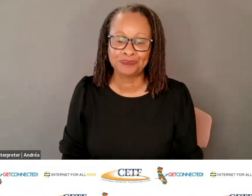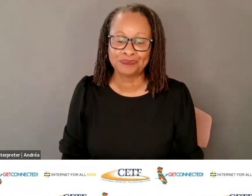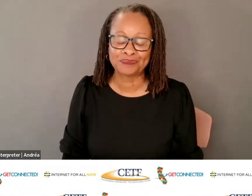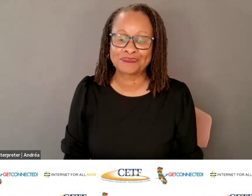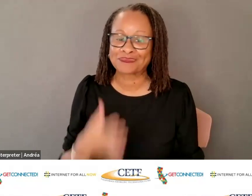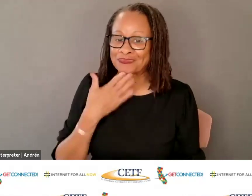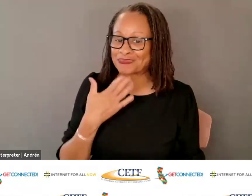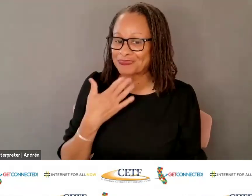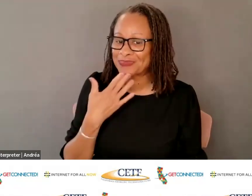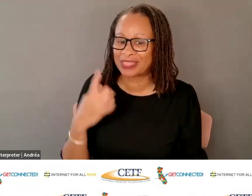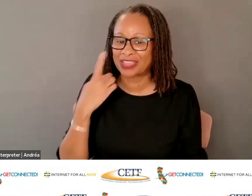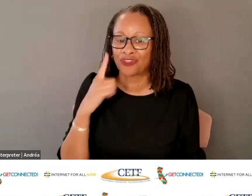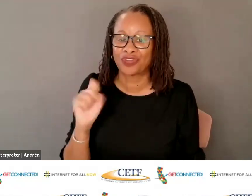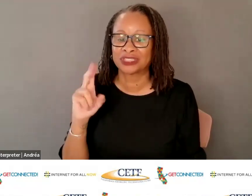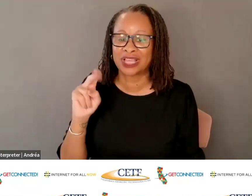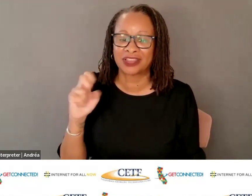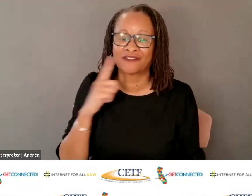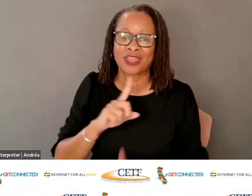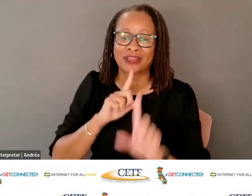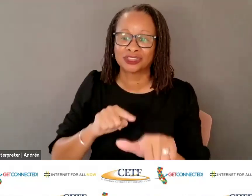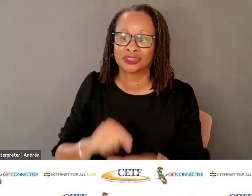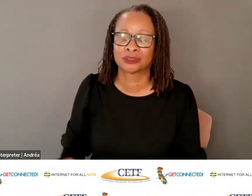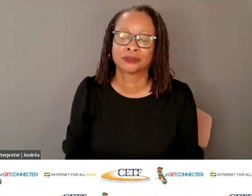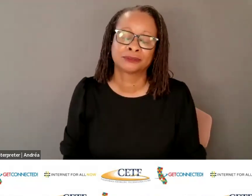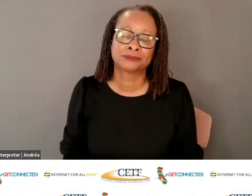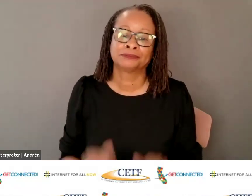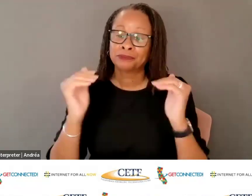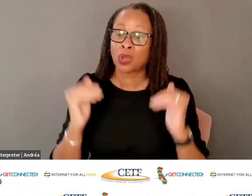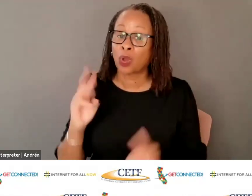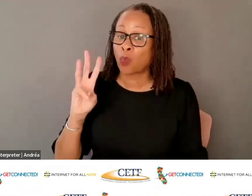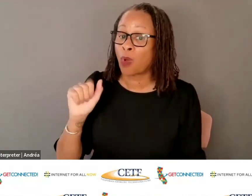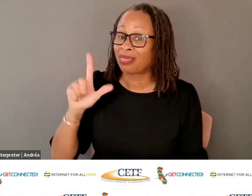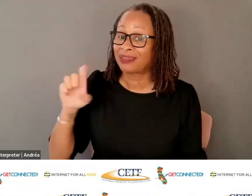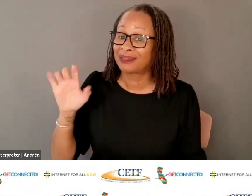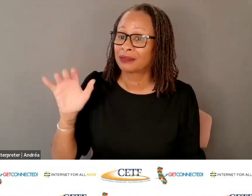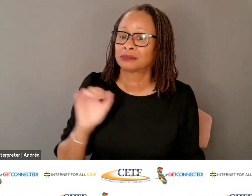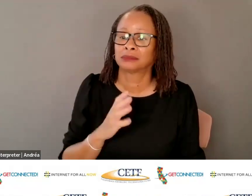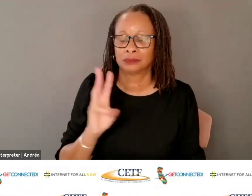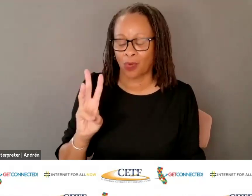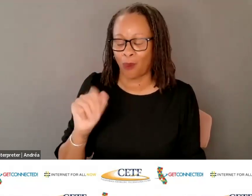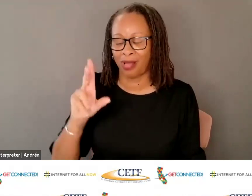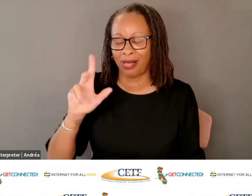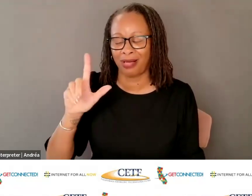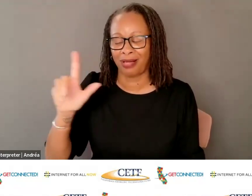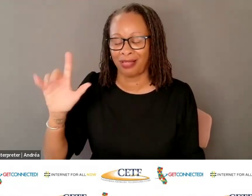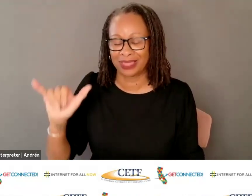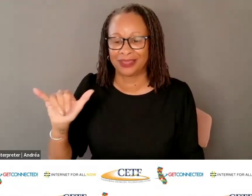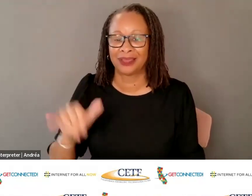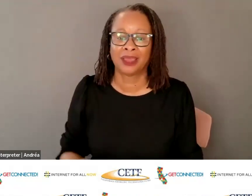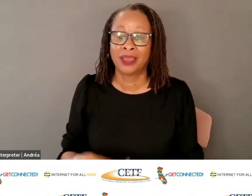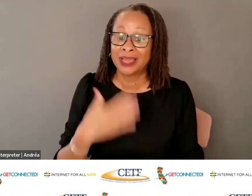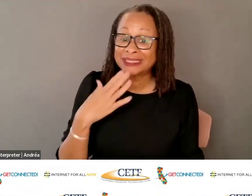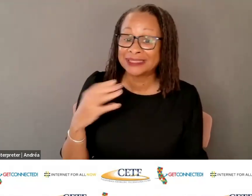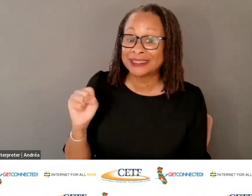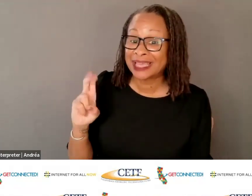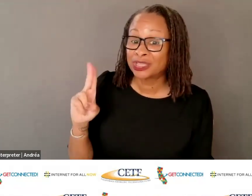Thanks, Rich, for the question, and thanks, Sunny, for the answer. Let's go to Wally. Wally. Thanks, Scott. And Sonny, thank you.